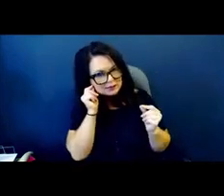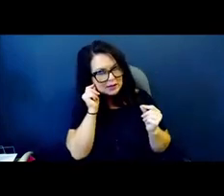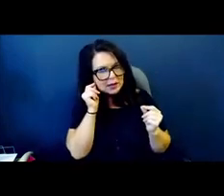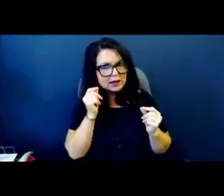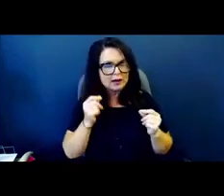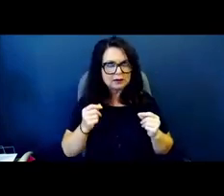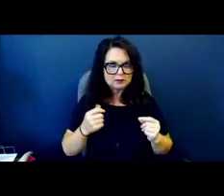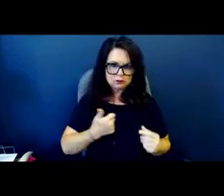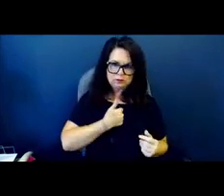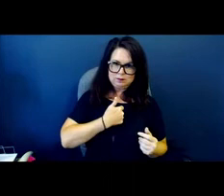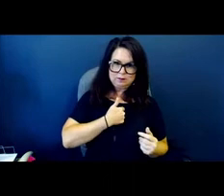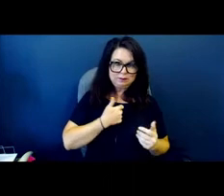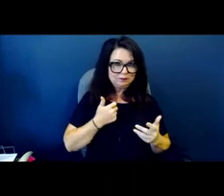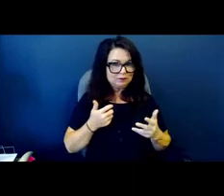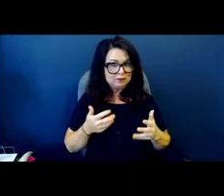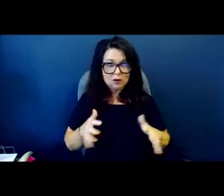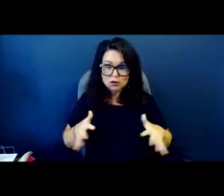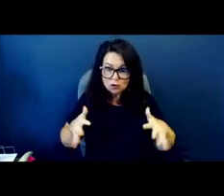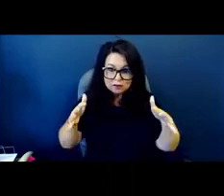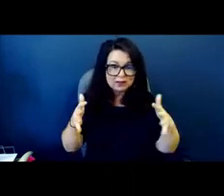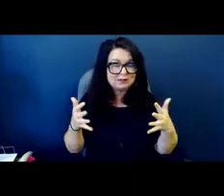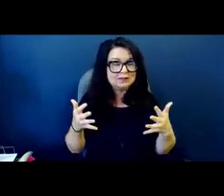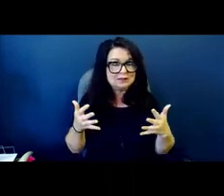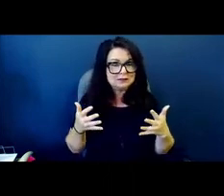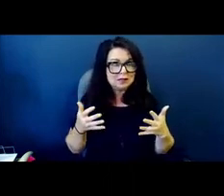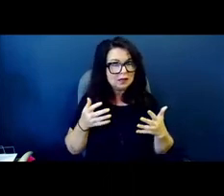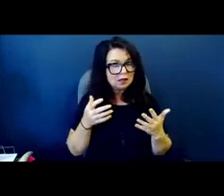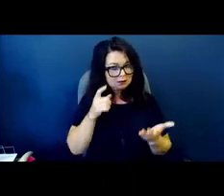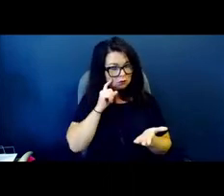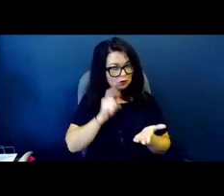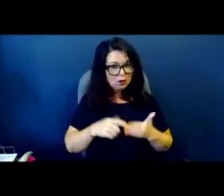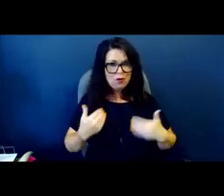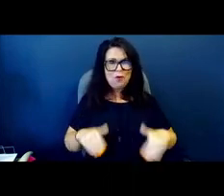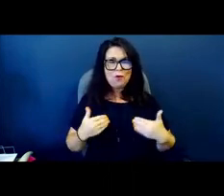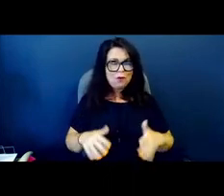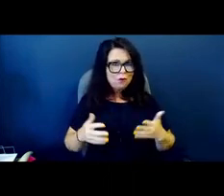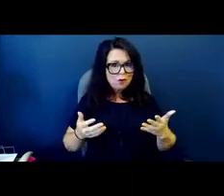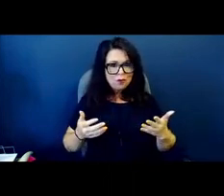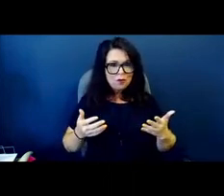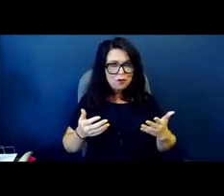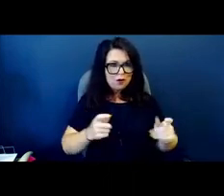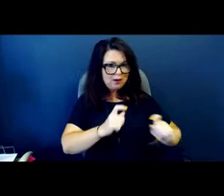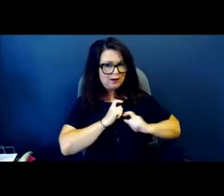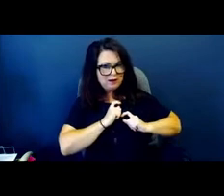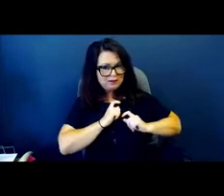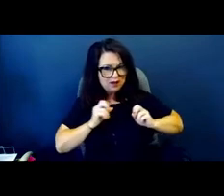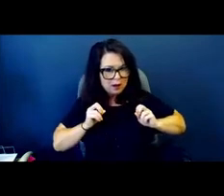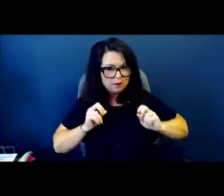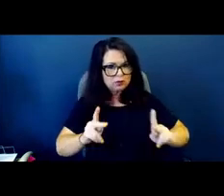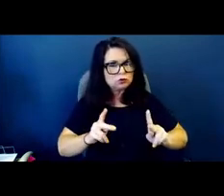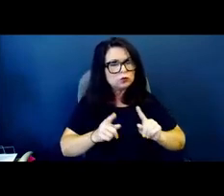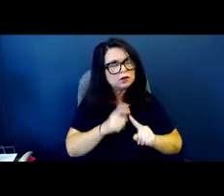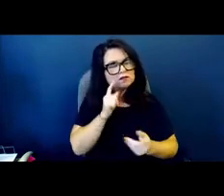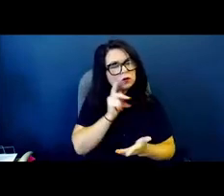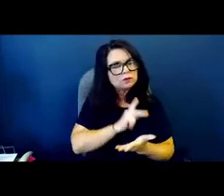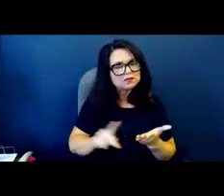about, I recognized what an opportunity Secretary Clinton, her campaign, and